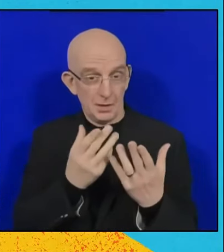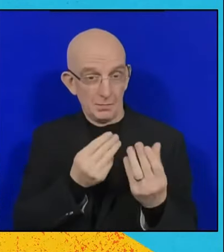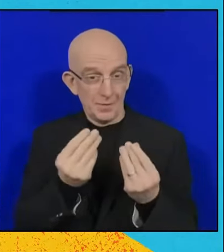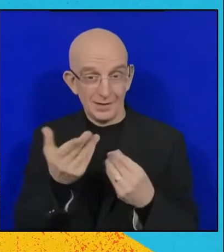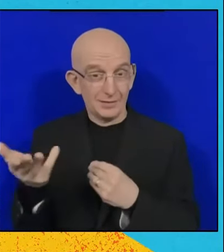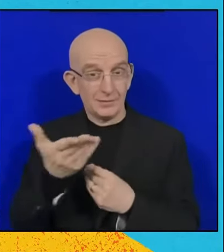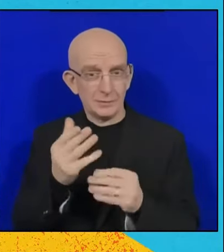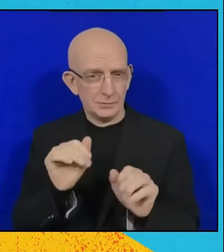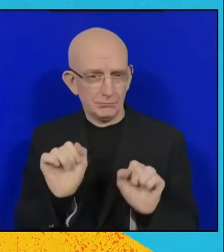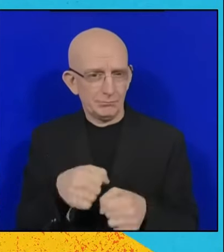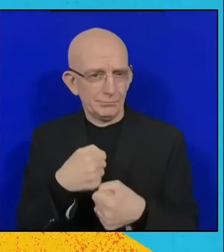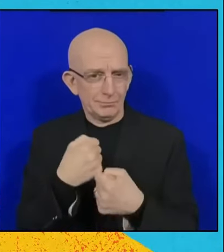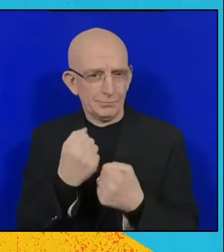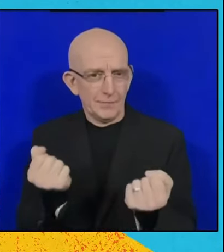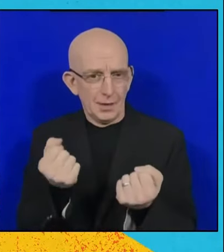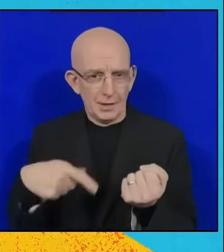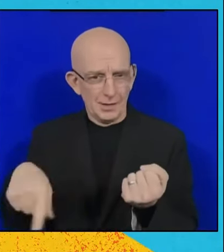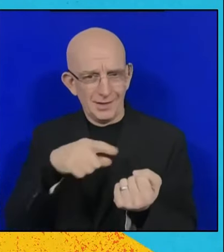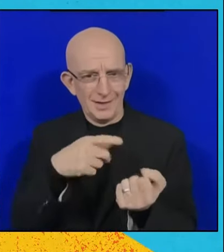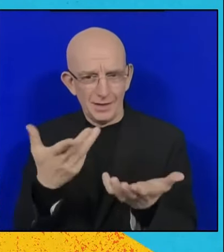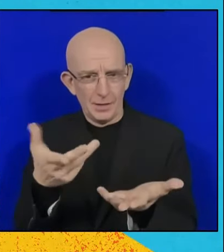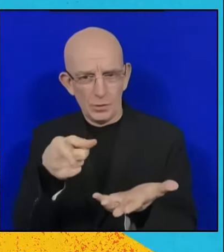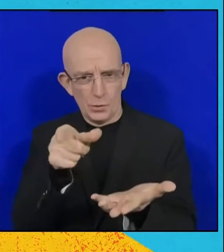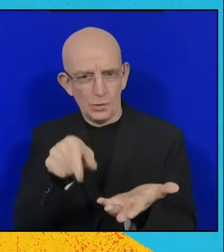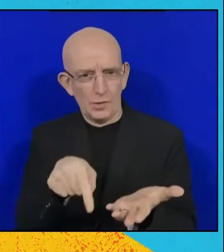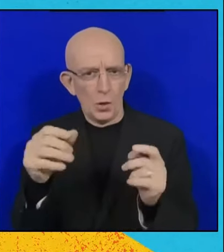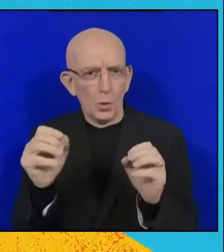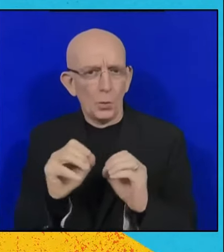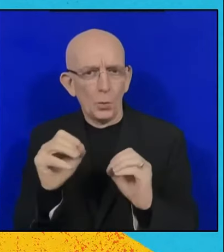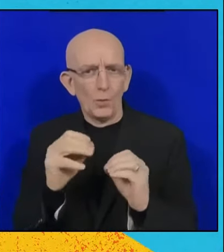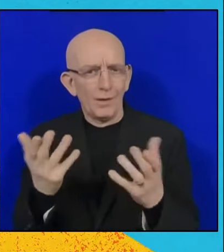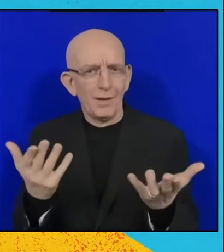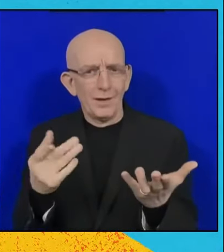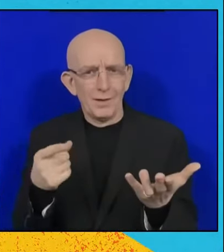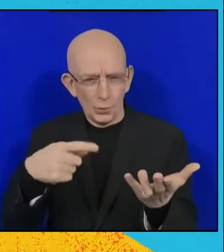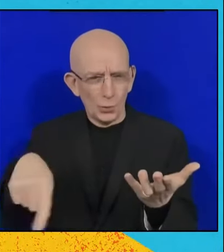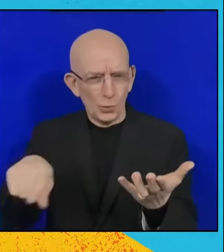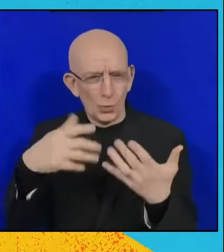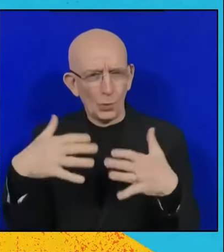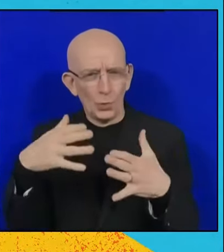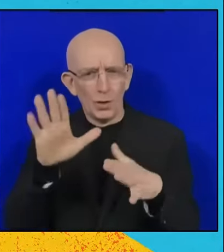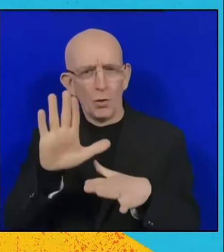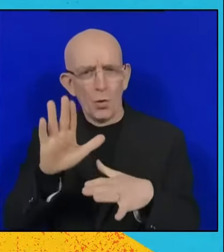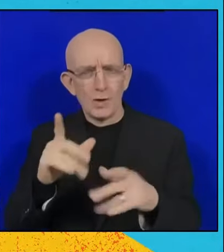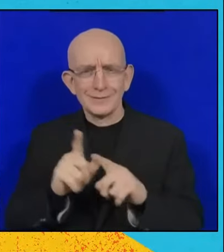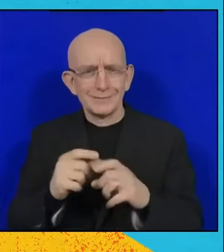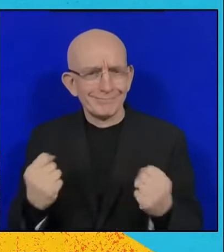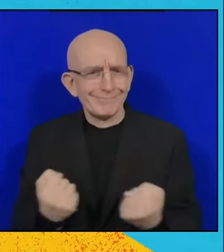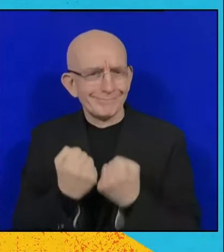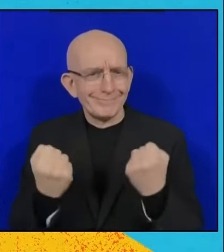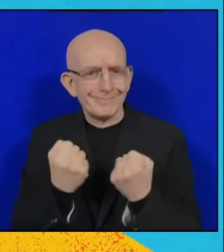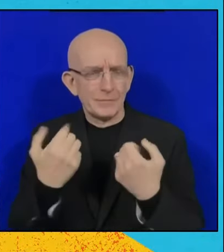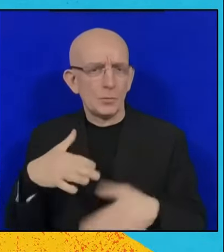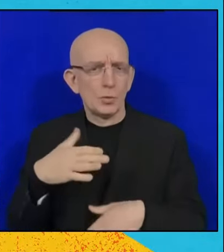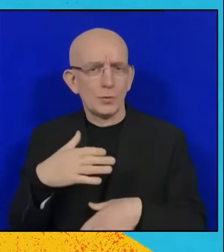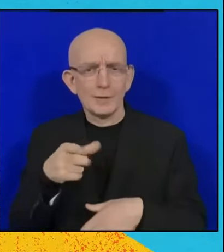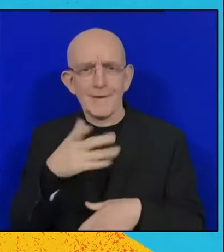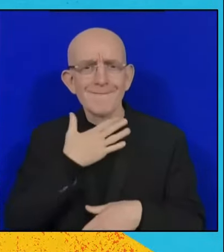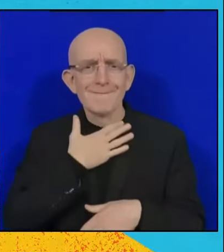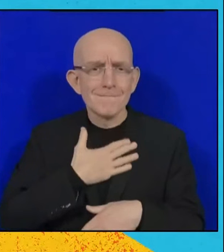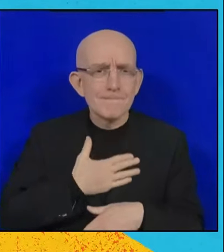things. But now we have them, and now we are going to change the course of event. Thank you very much.